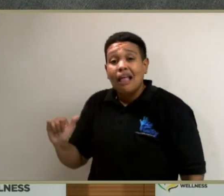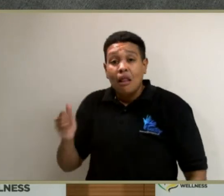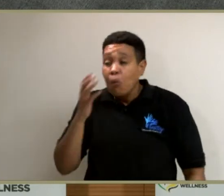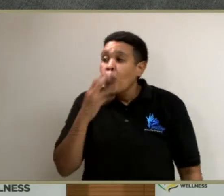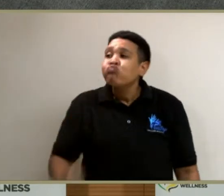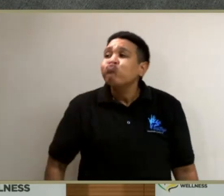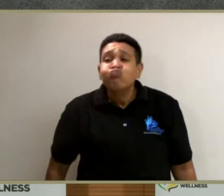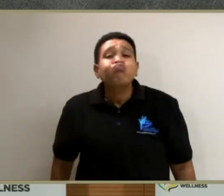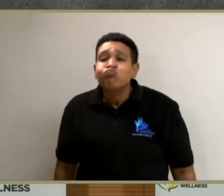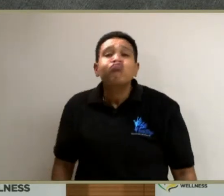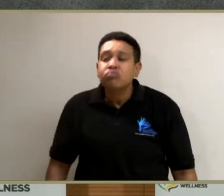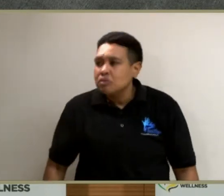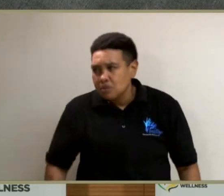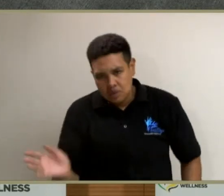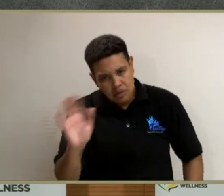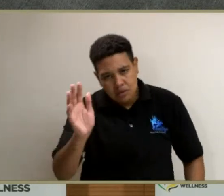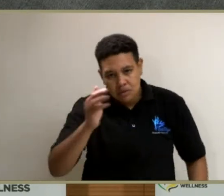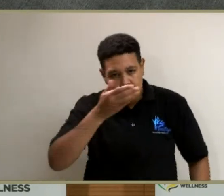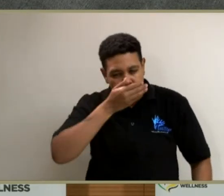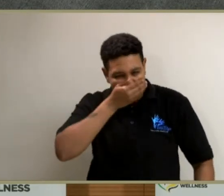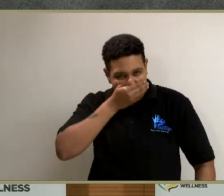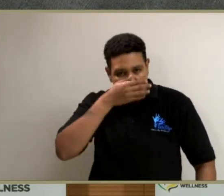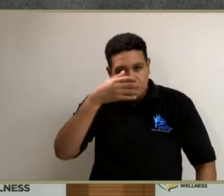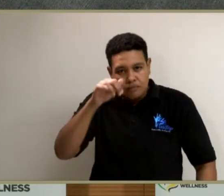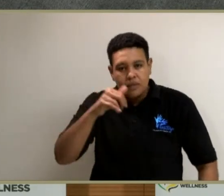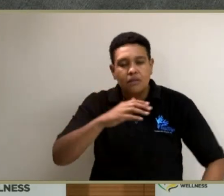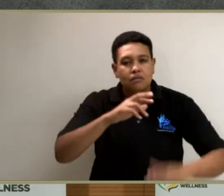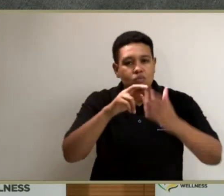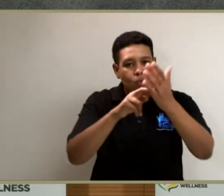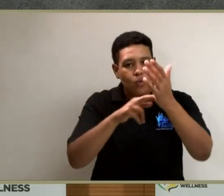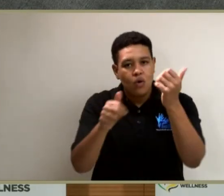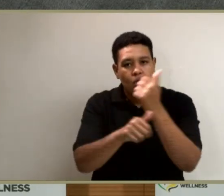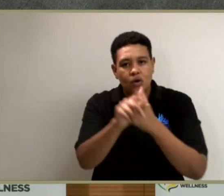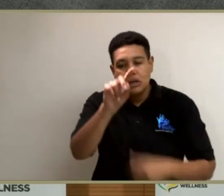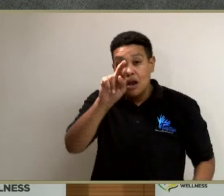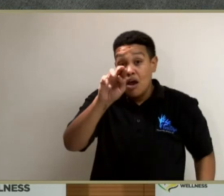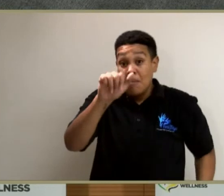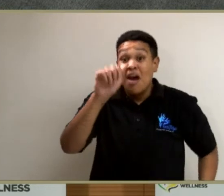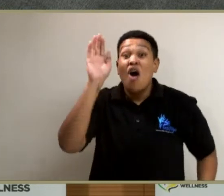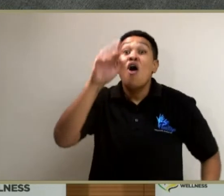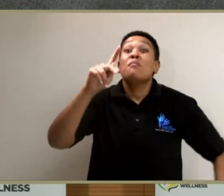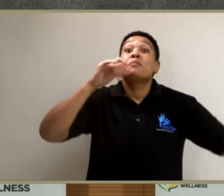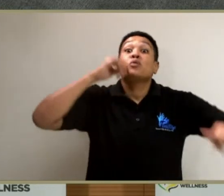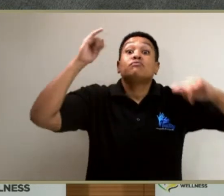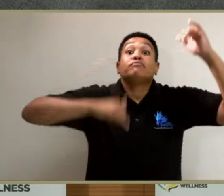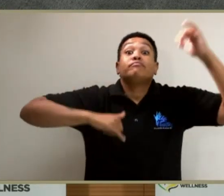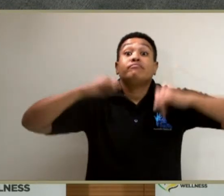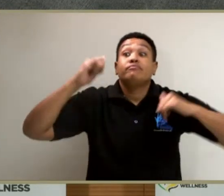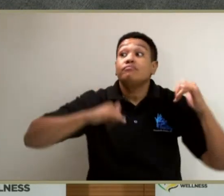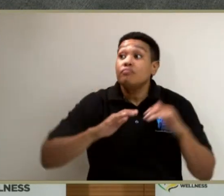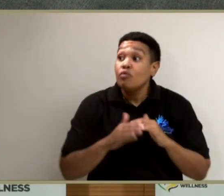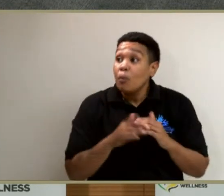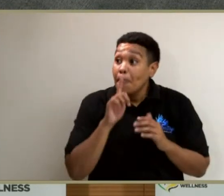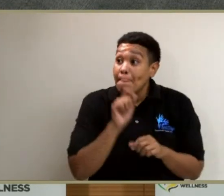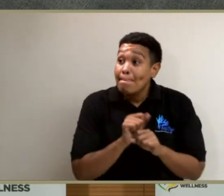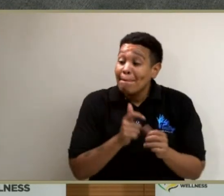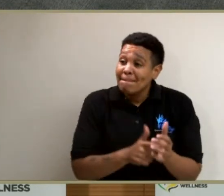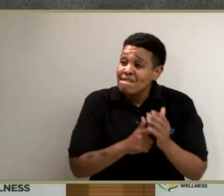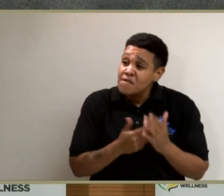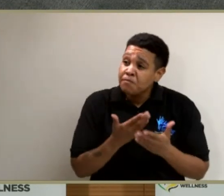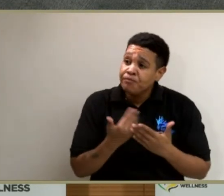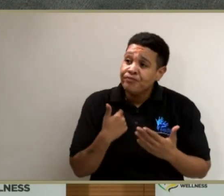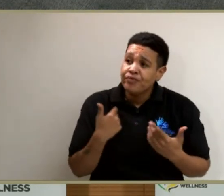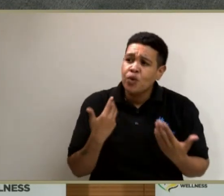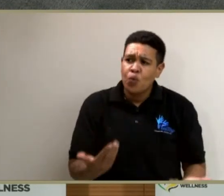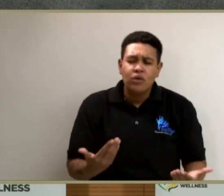It's a restriction under the DRMA. All persons arriving in Jamaica are required, or before I go